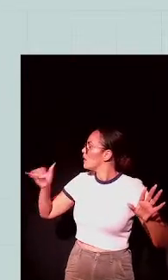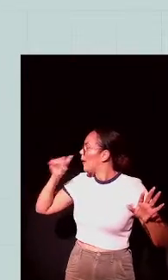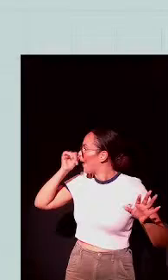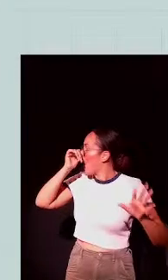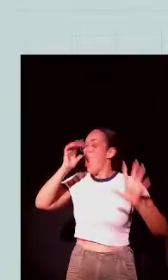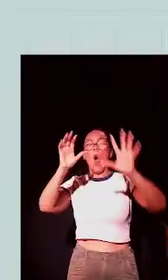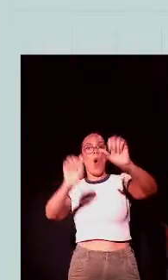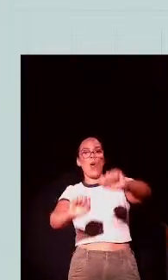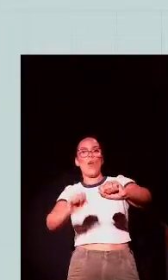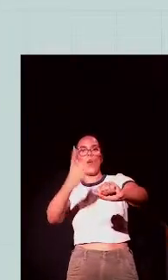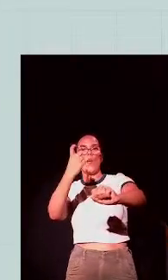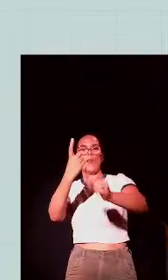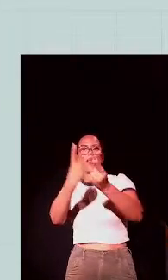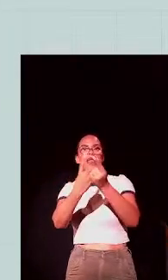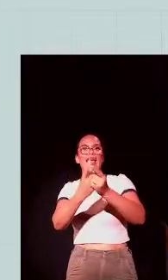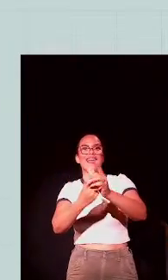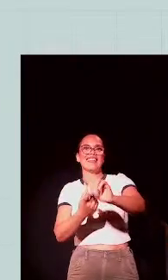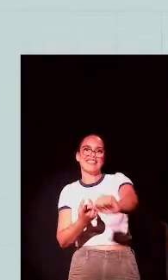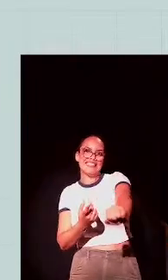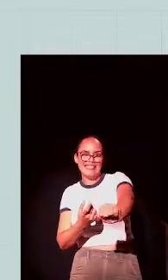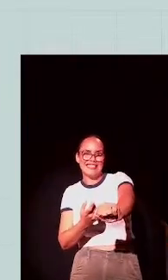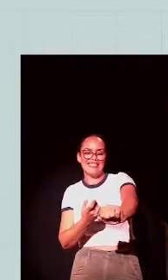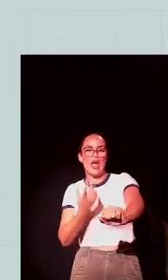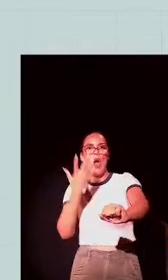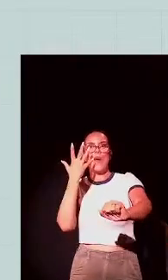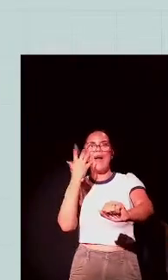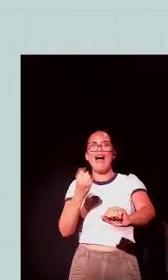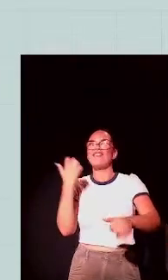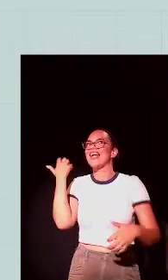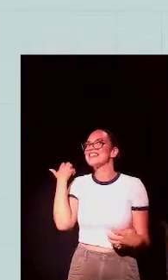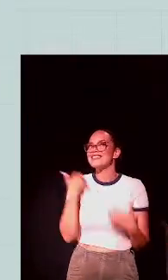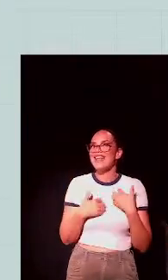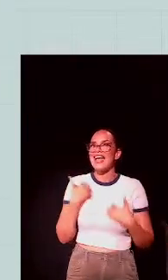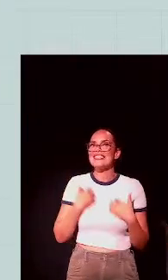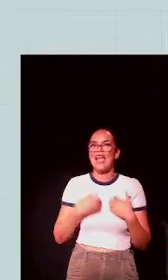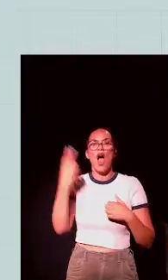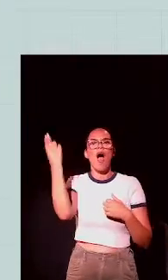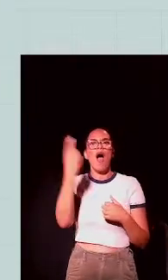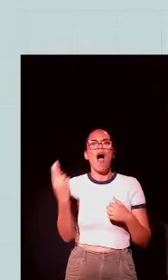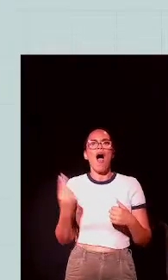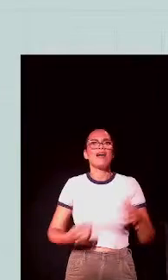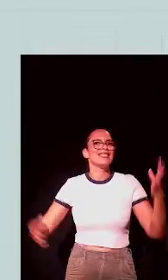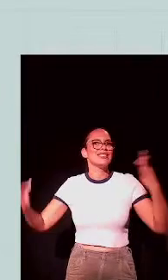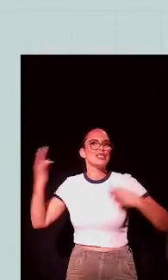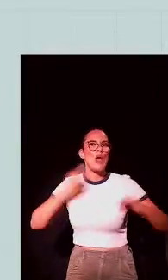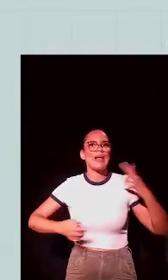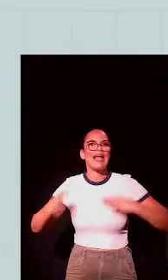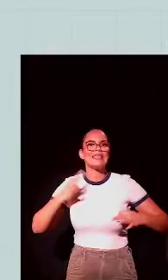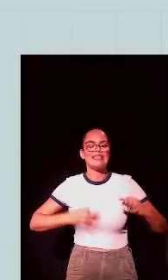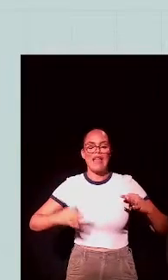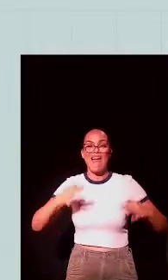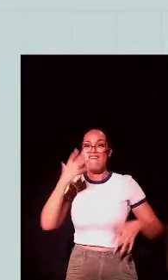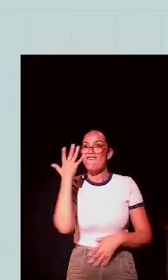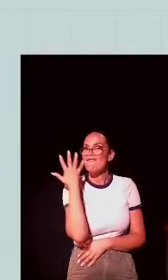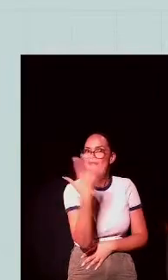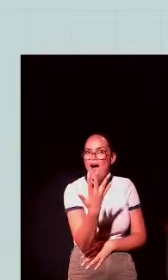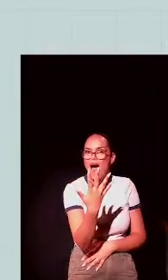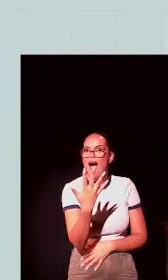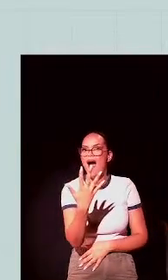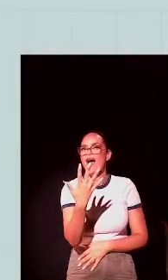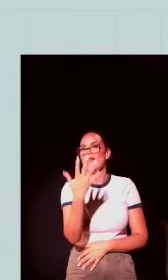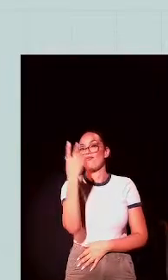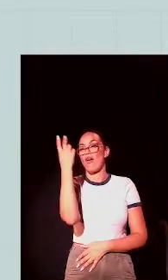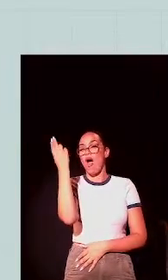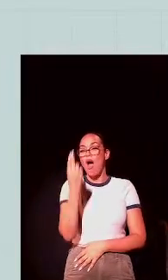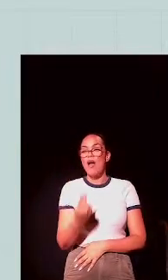Oh, yes, we absolutely can. So we also have, very excitingly, our artist showcase, which has how many artists? 5 of